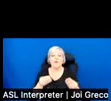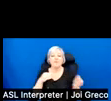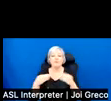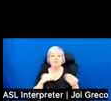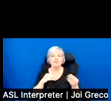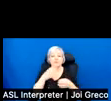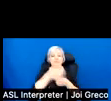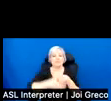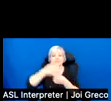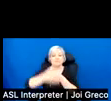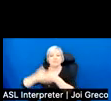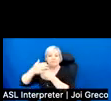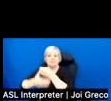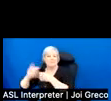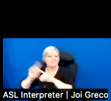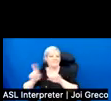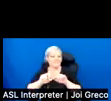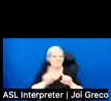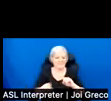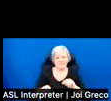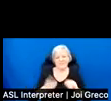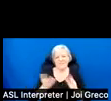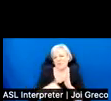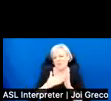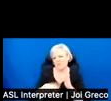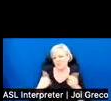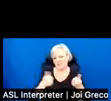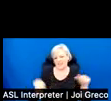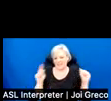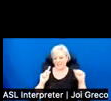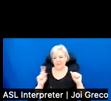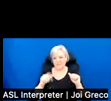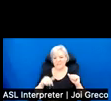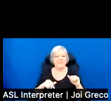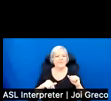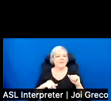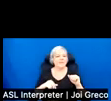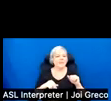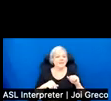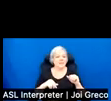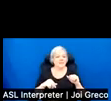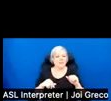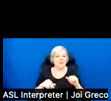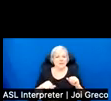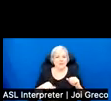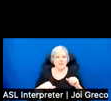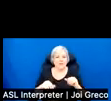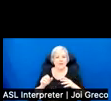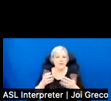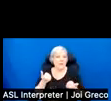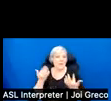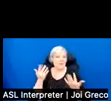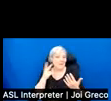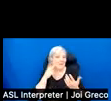multiple commercially available reusable water bottles. And that soft sleeve and rigid handle had been shipped to Alex and we're waiting to get feedback on this